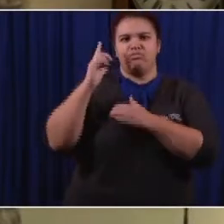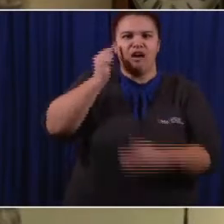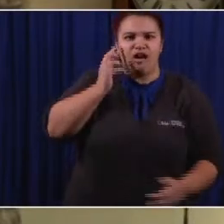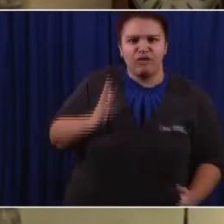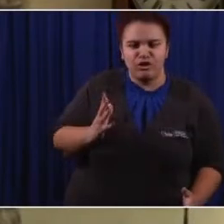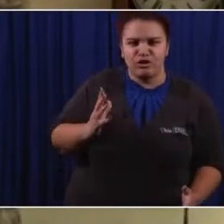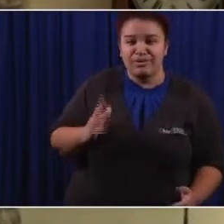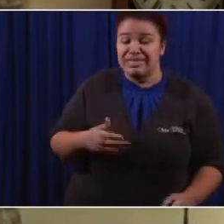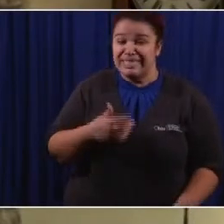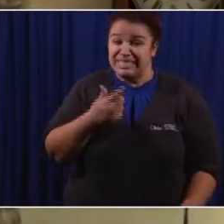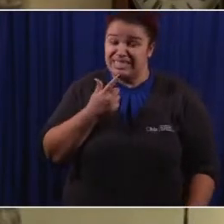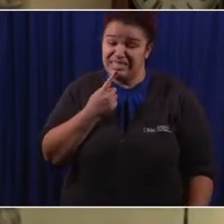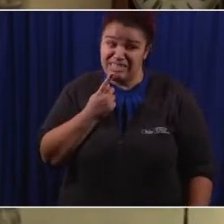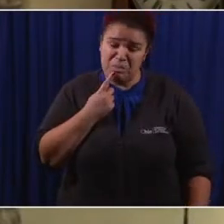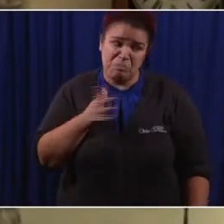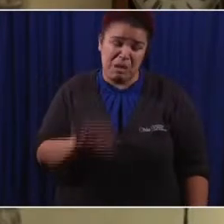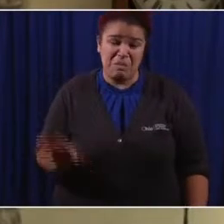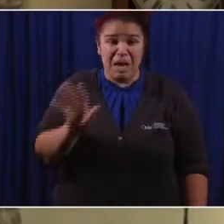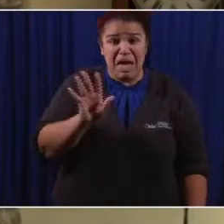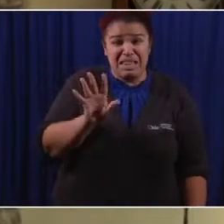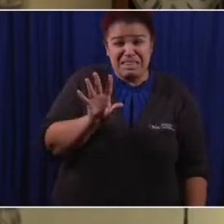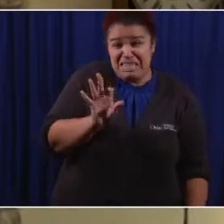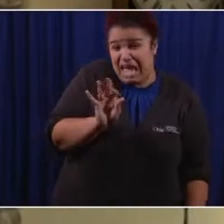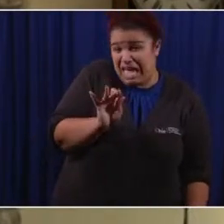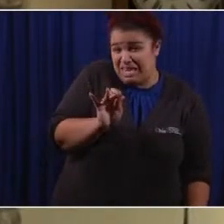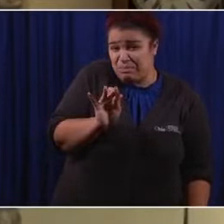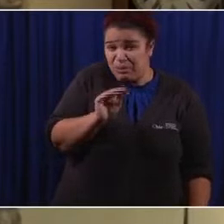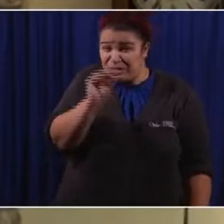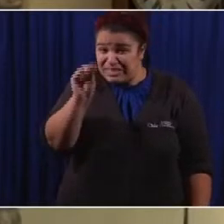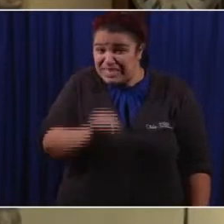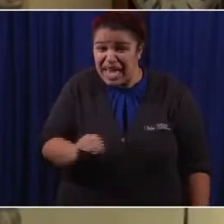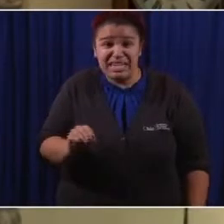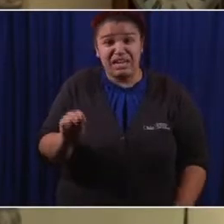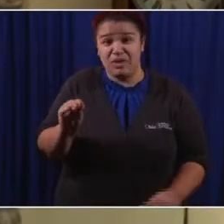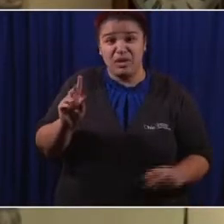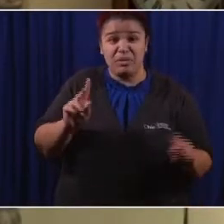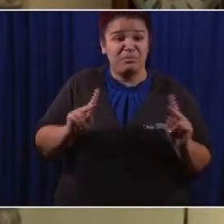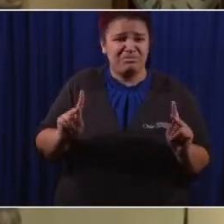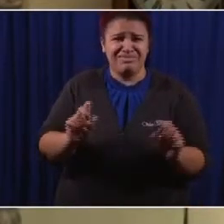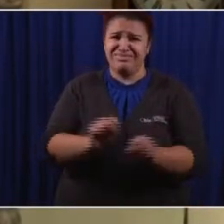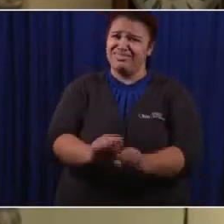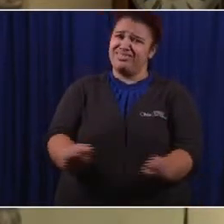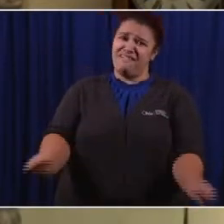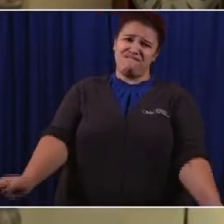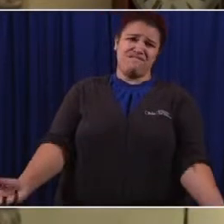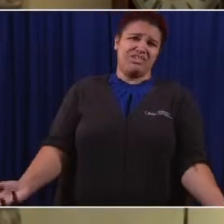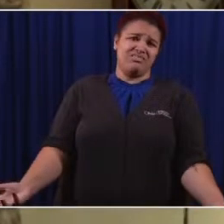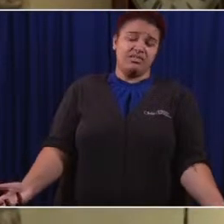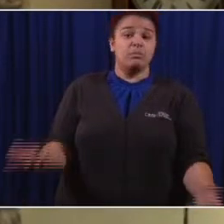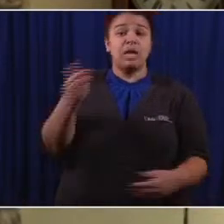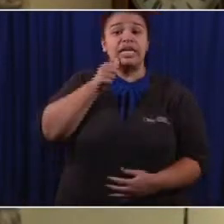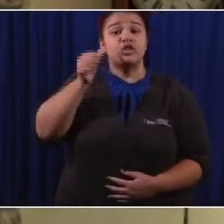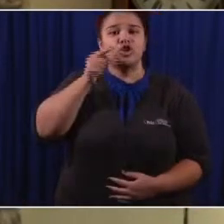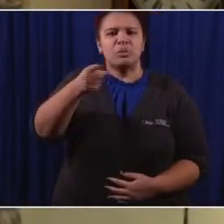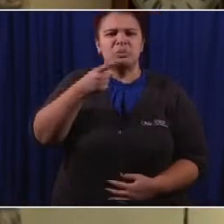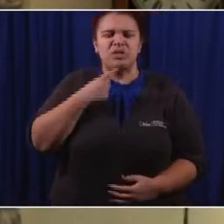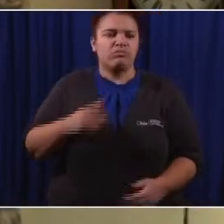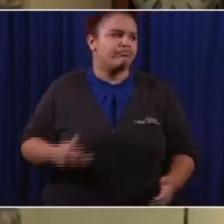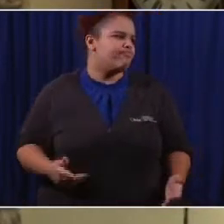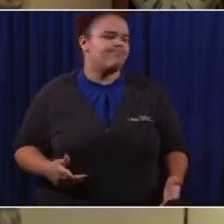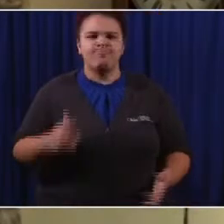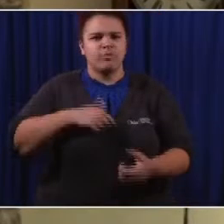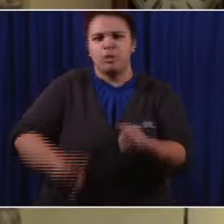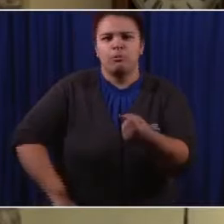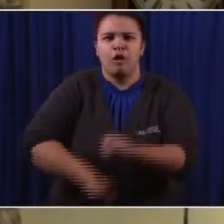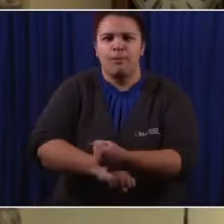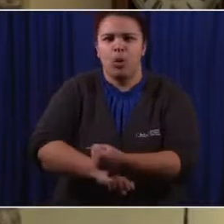this virus. Yesterday, your office said you would not support Grendell's legislation. Considering your answer on Tuesday, the federal decision from